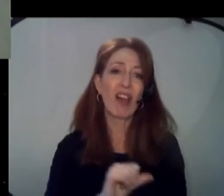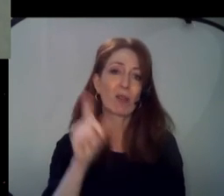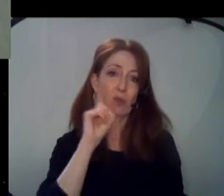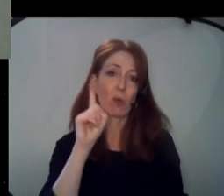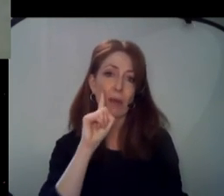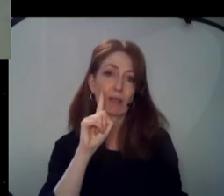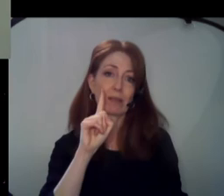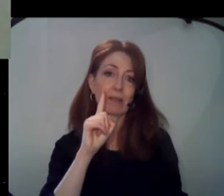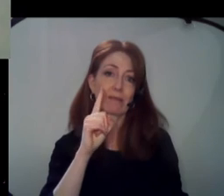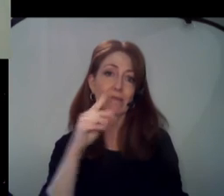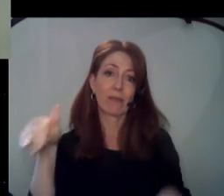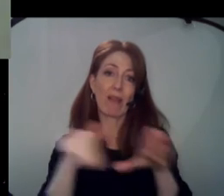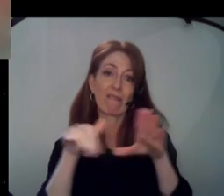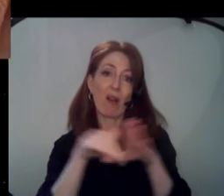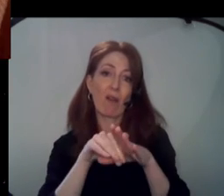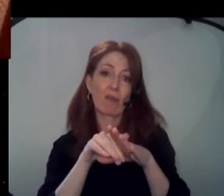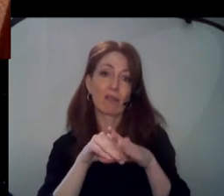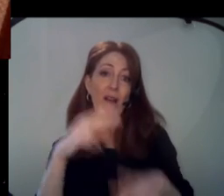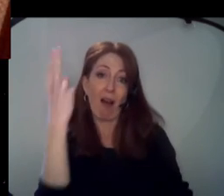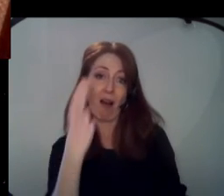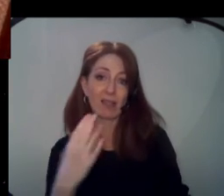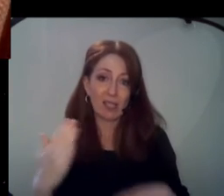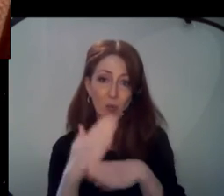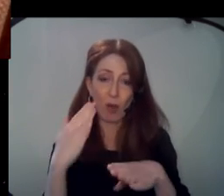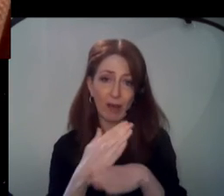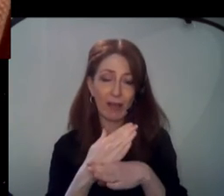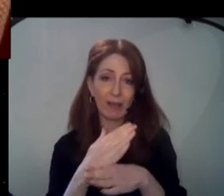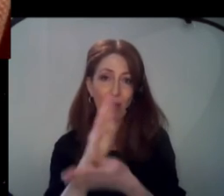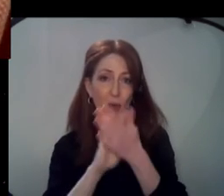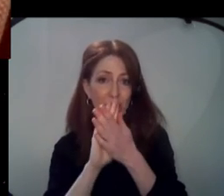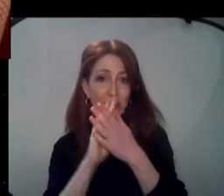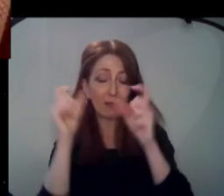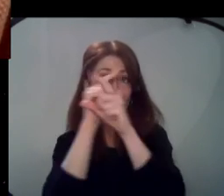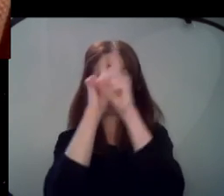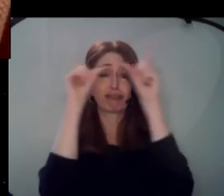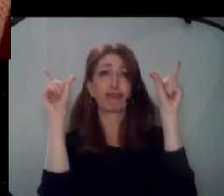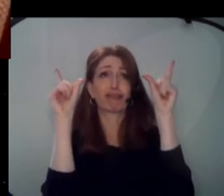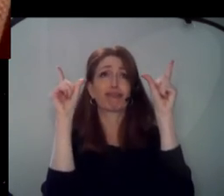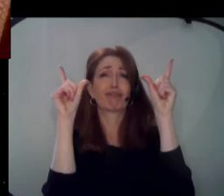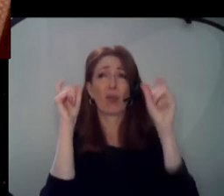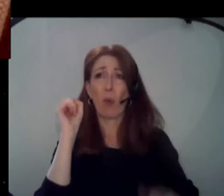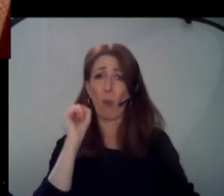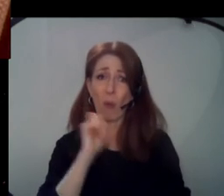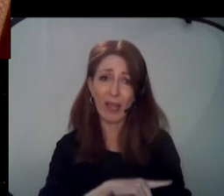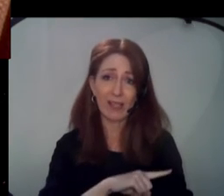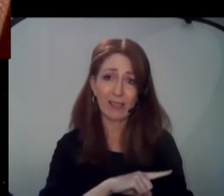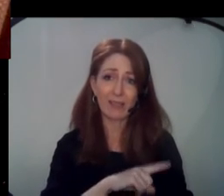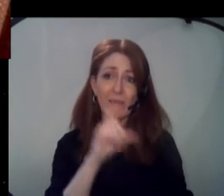as artists. Now, and so that just gives you an idea of how absurd it is that someone like